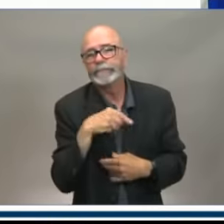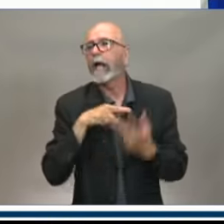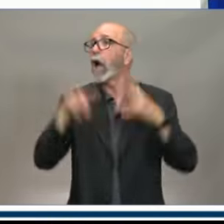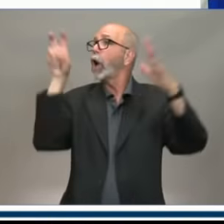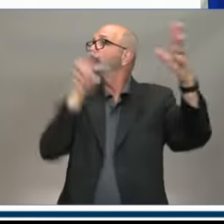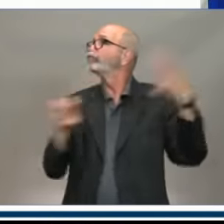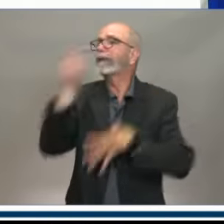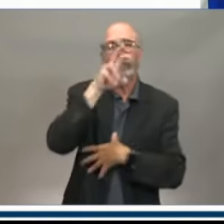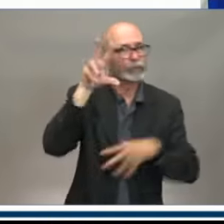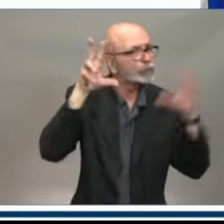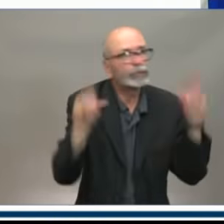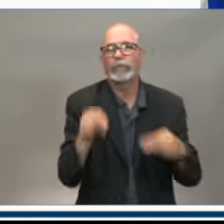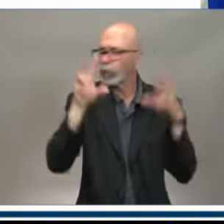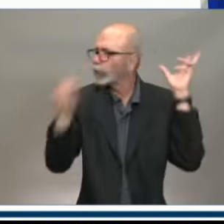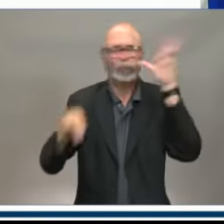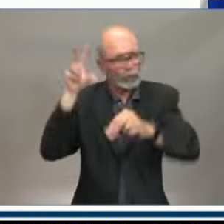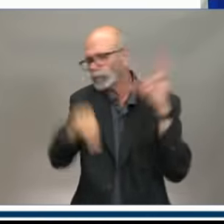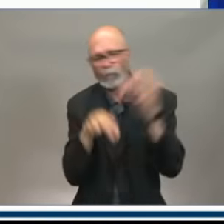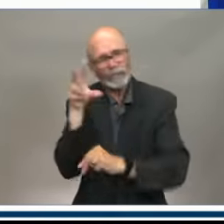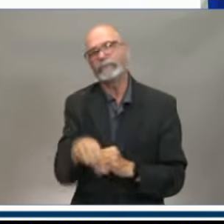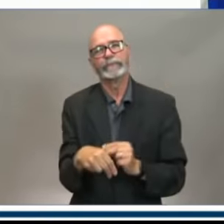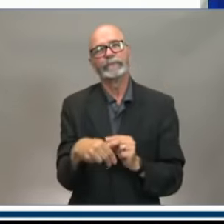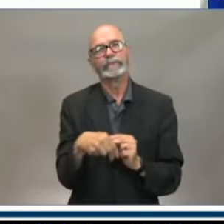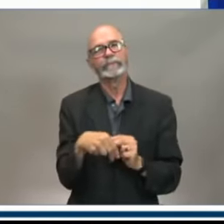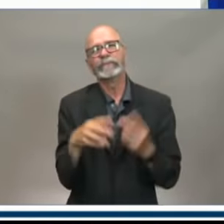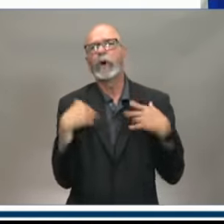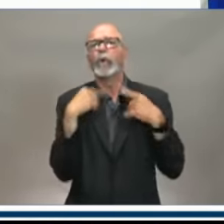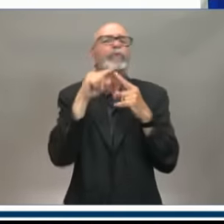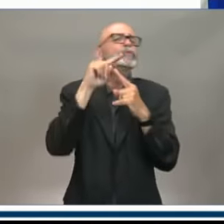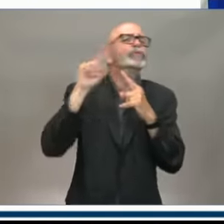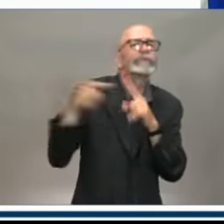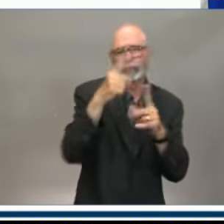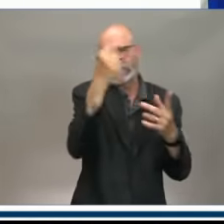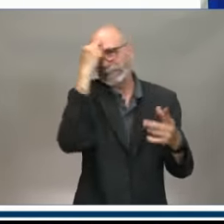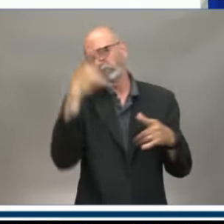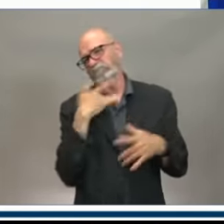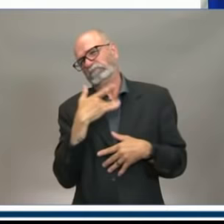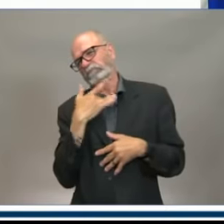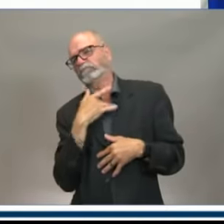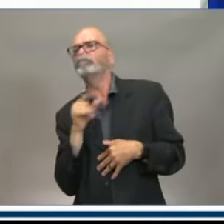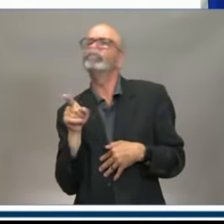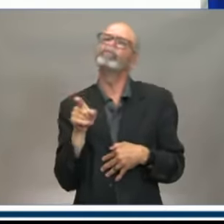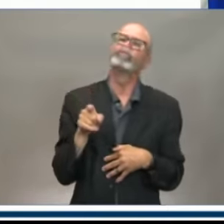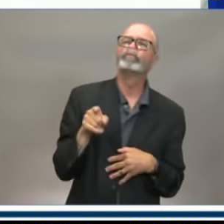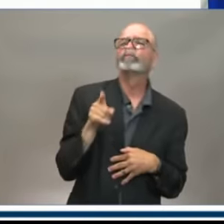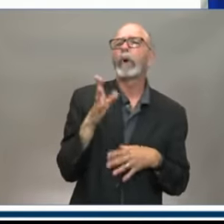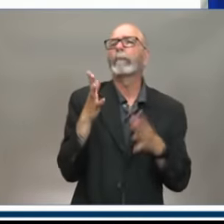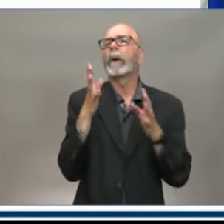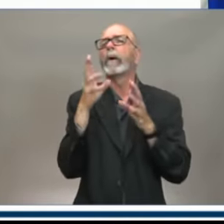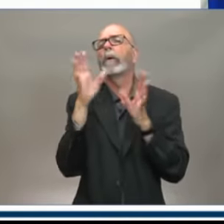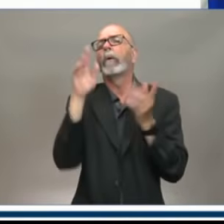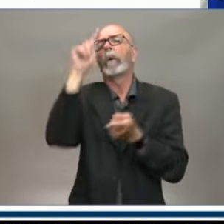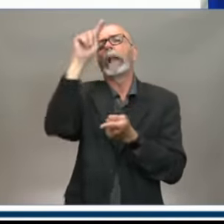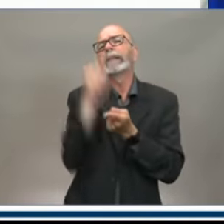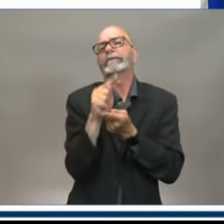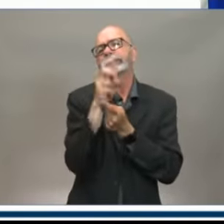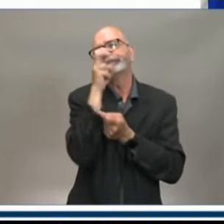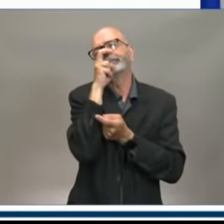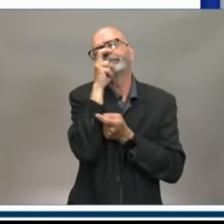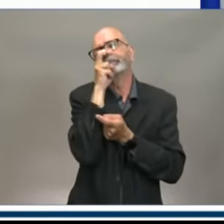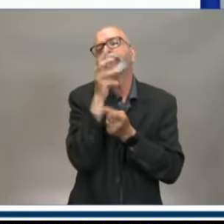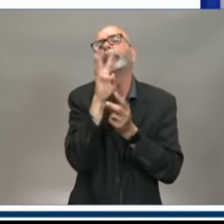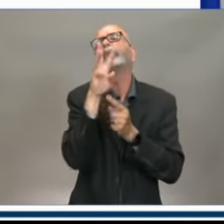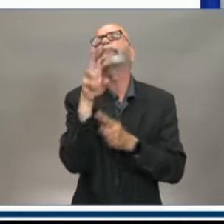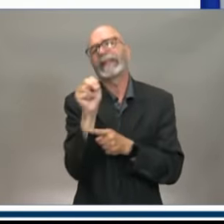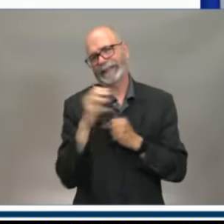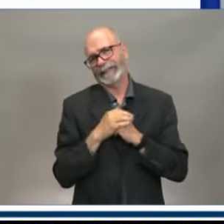Nova Scotians will get to see some sort of plan on when further restrictions could be eased. So I appreciate the